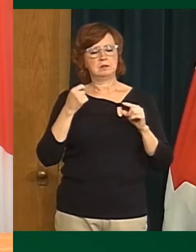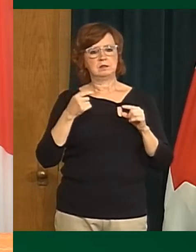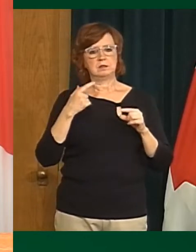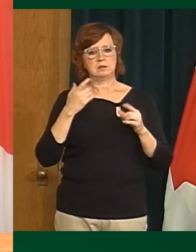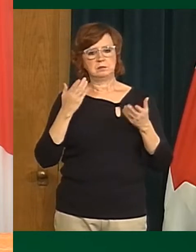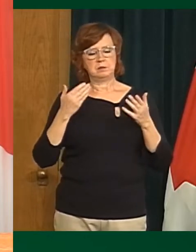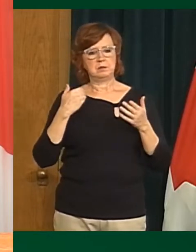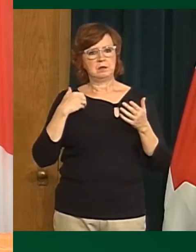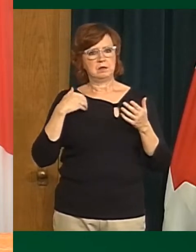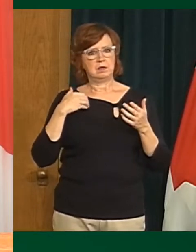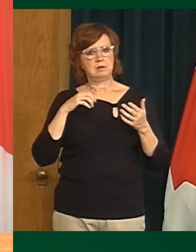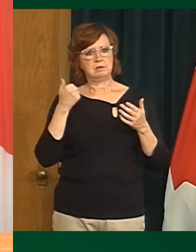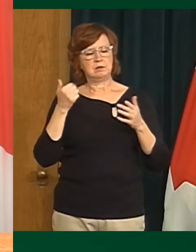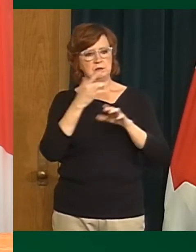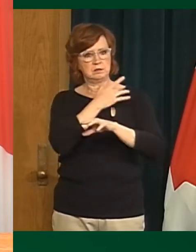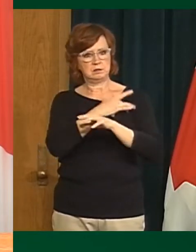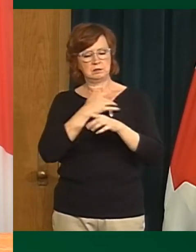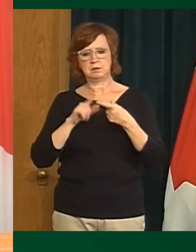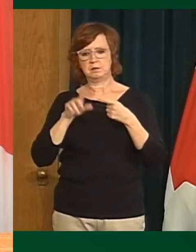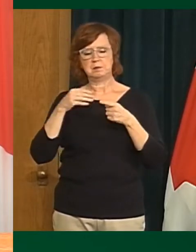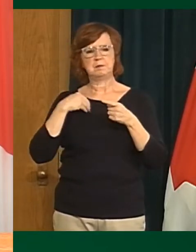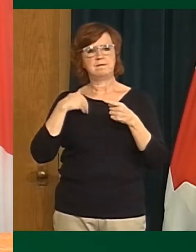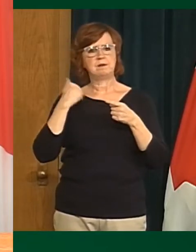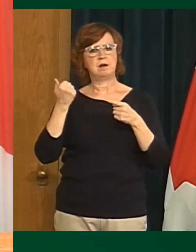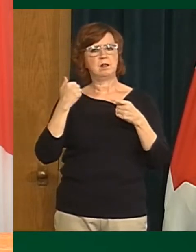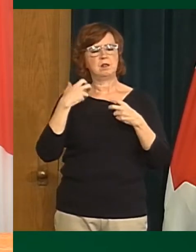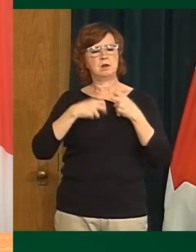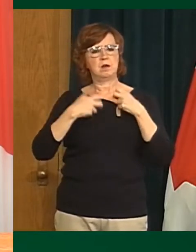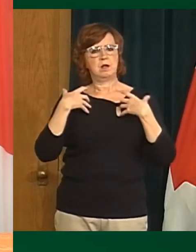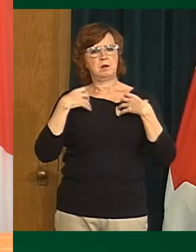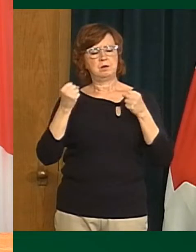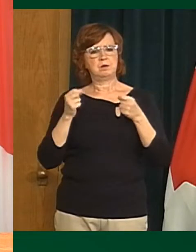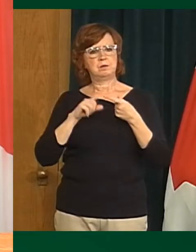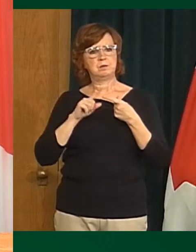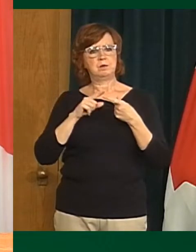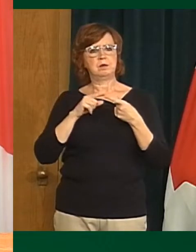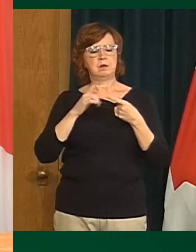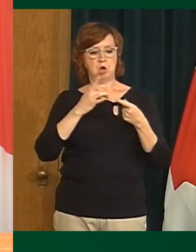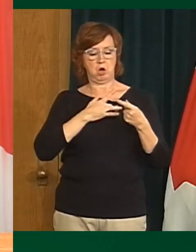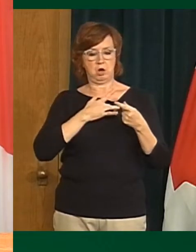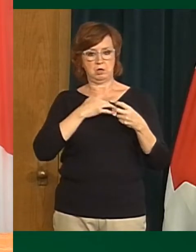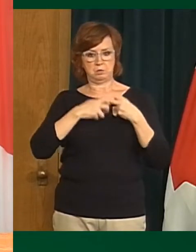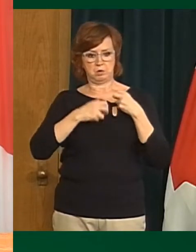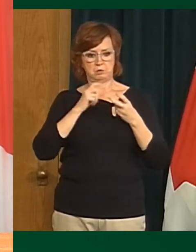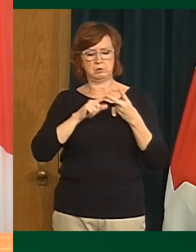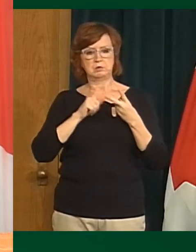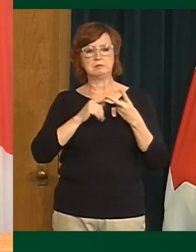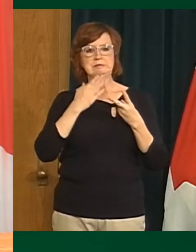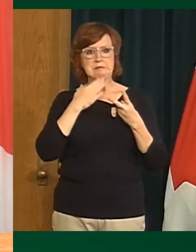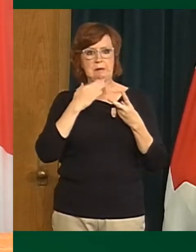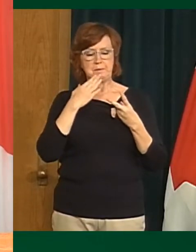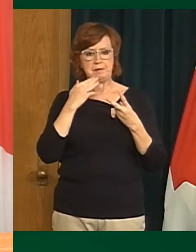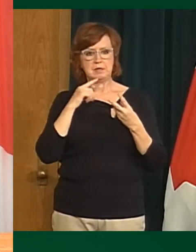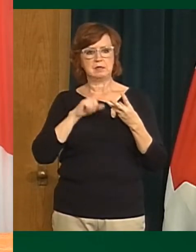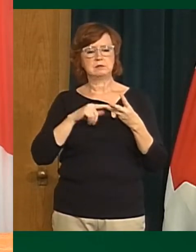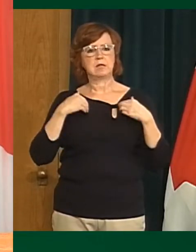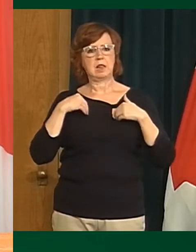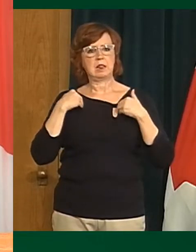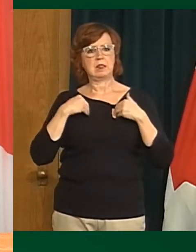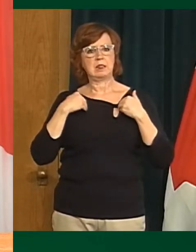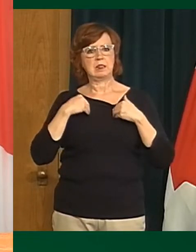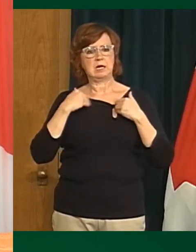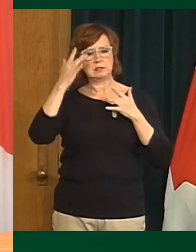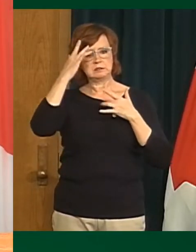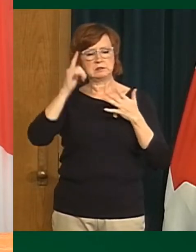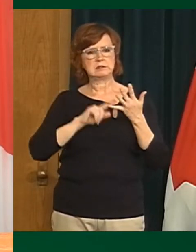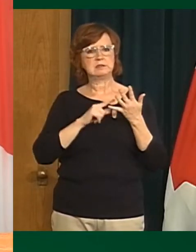risk factors like heart disease, diabetes, chronic lung disease. Smokers seem to have a higher risk. So all of us